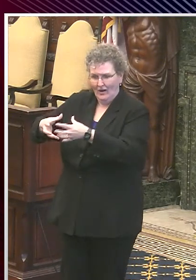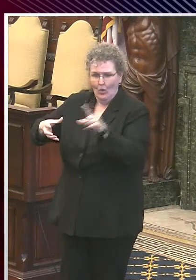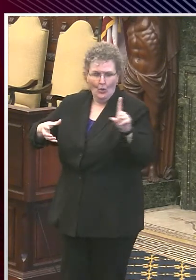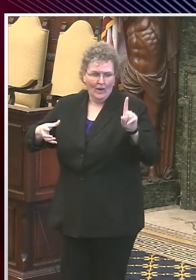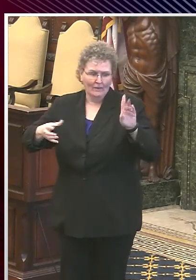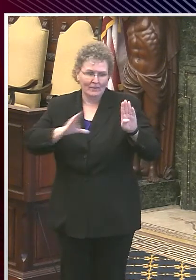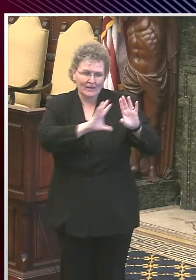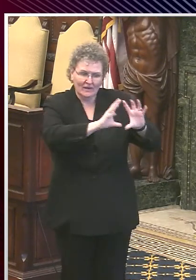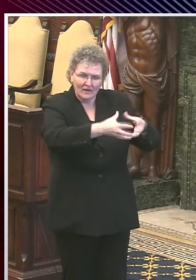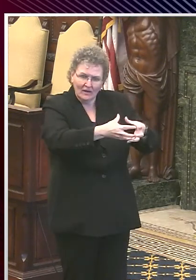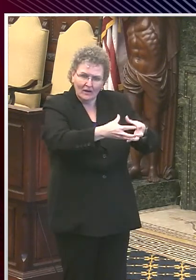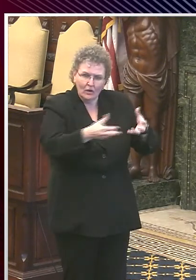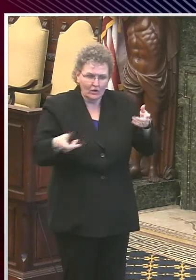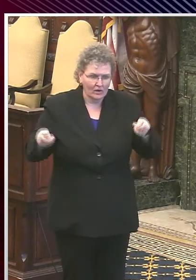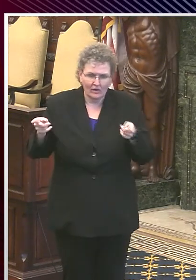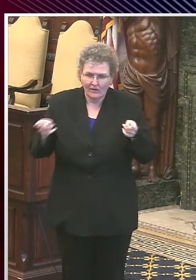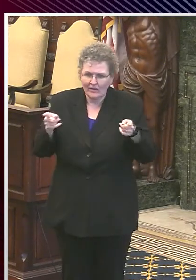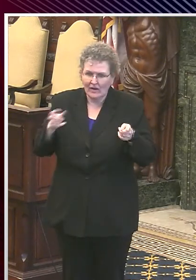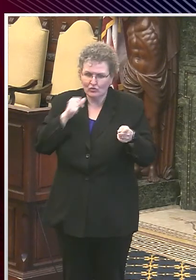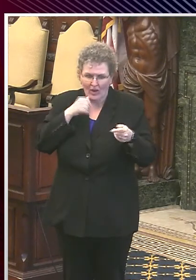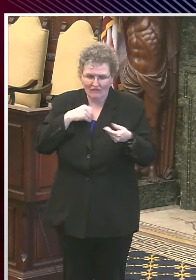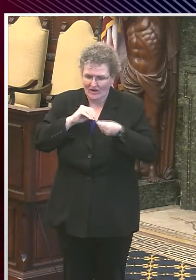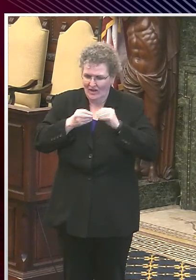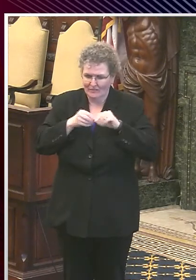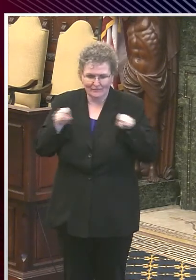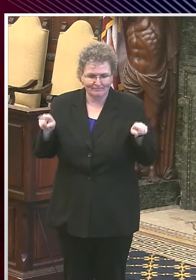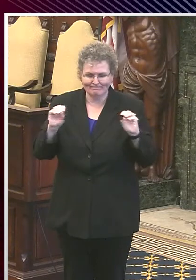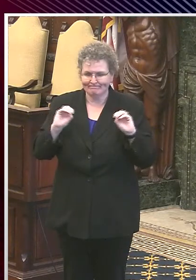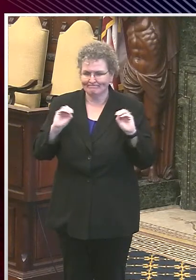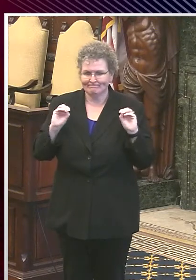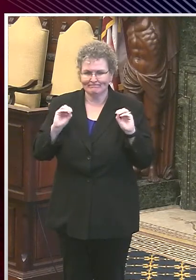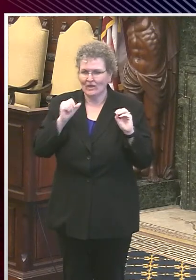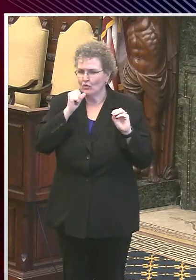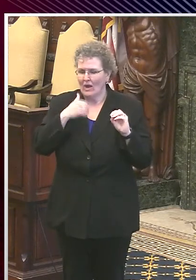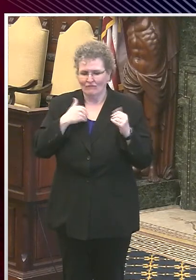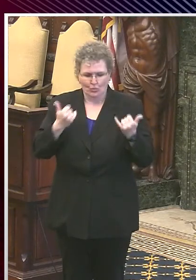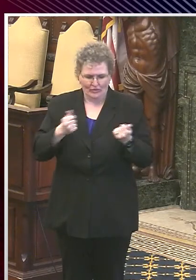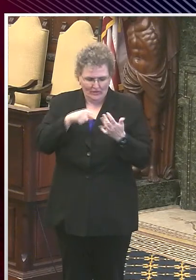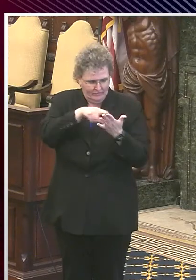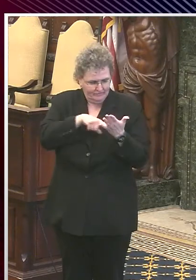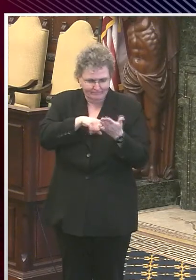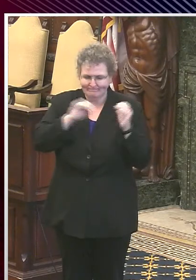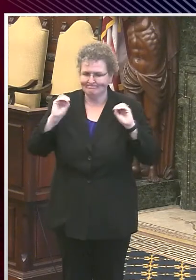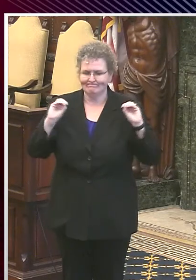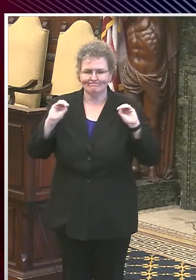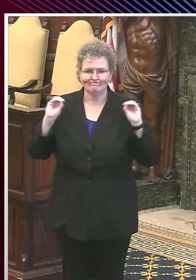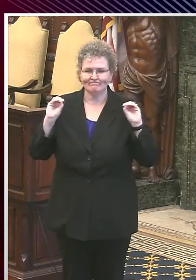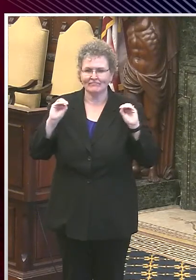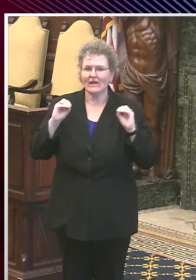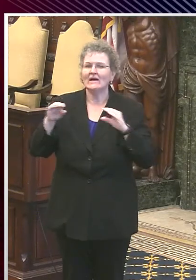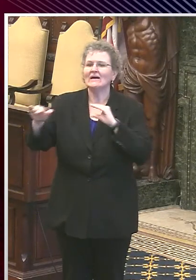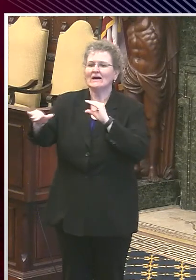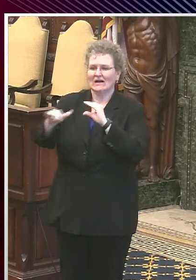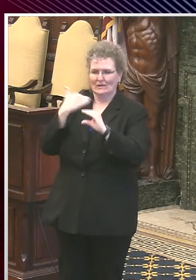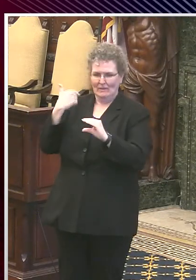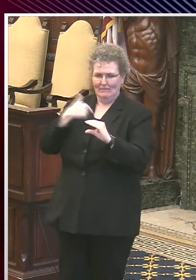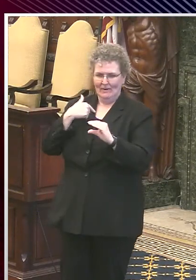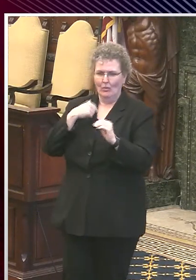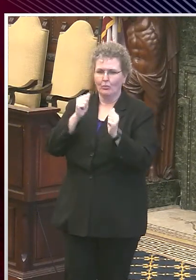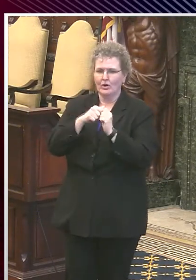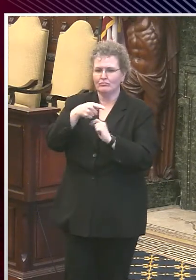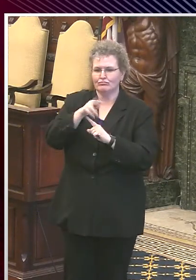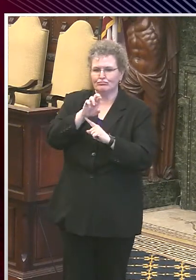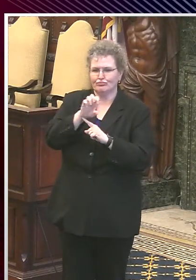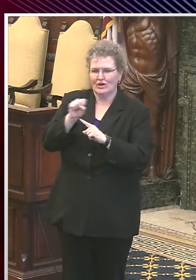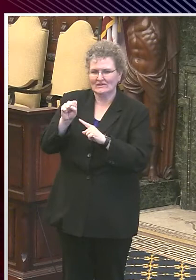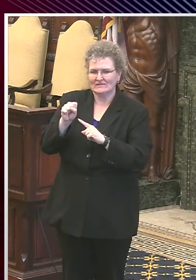I don't have that with you. We may be able to get that back to you, but I don't have it on my head. Okay. David, if you could email the press account, we'll see if we have